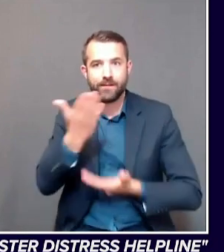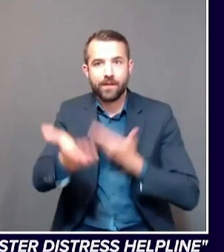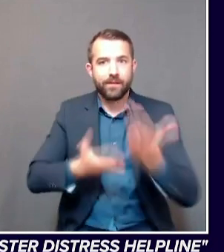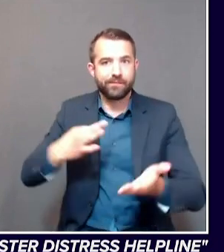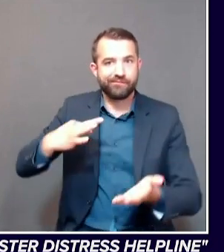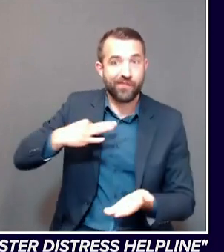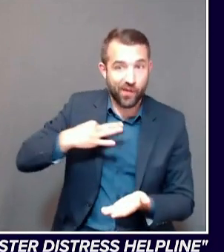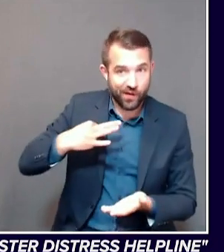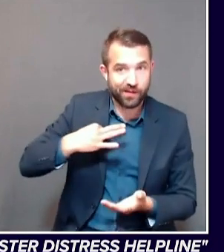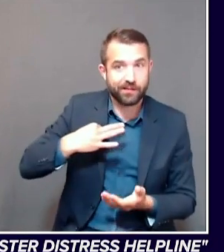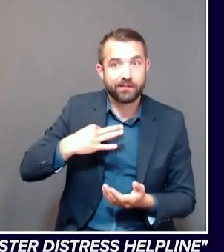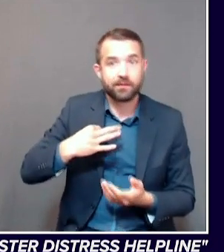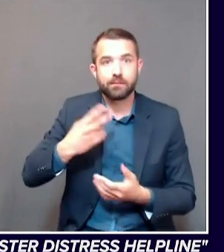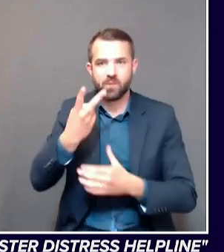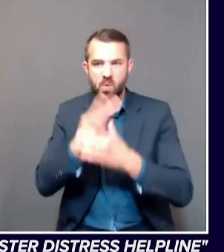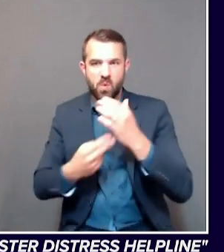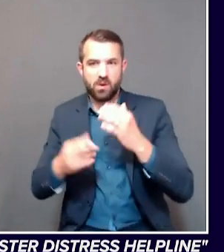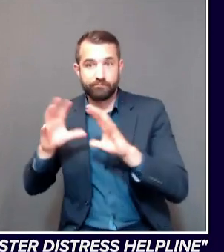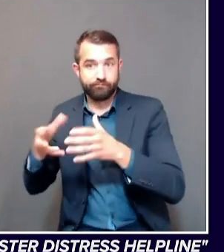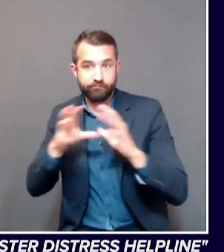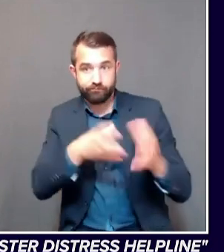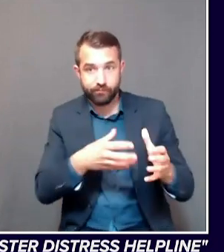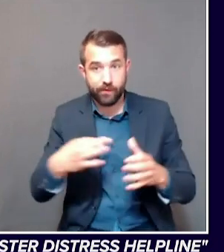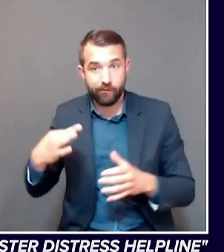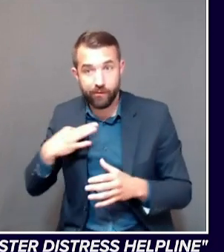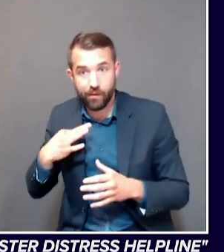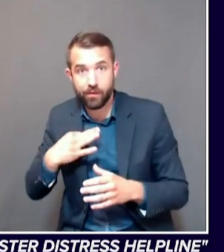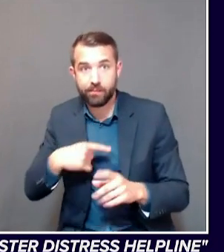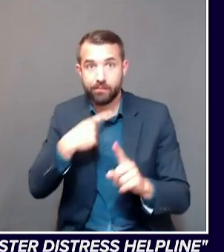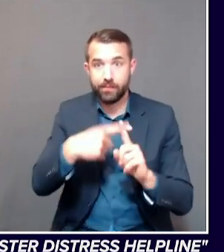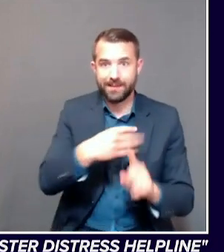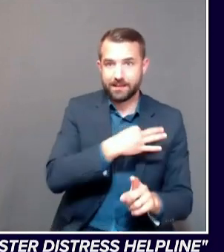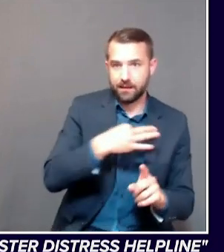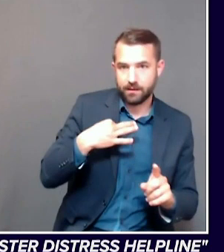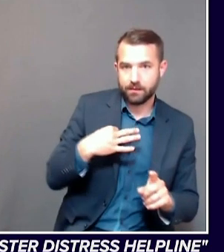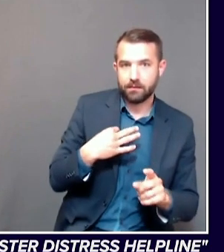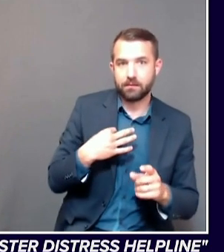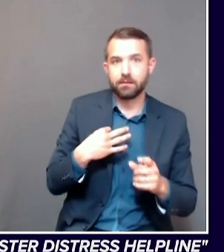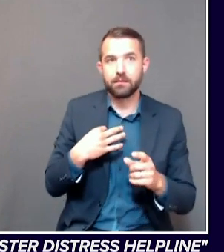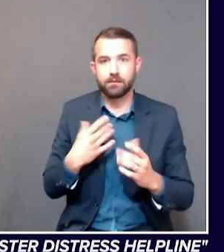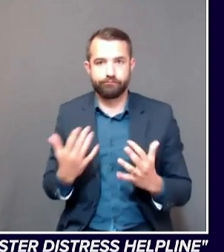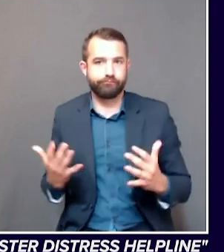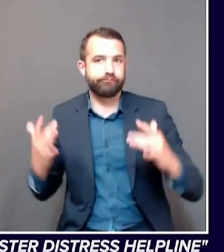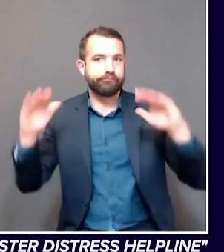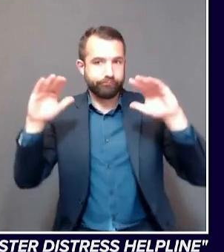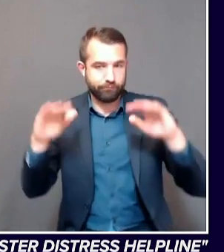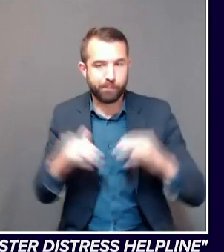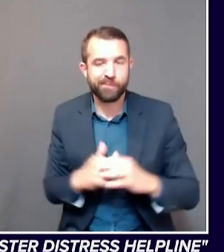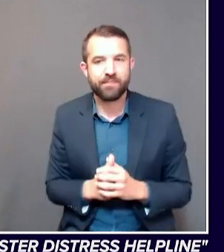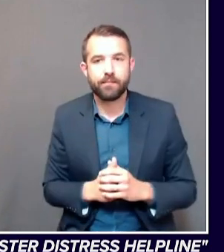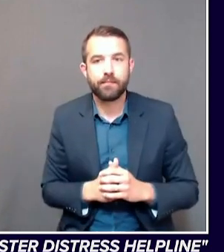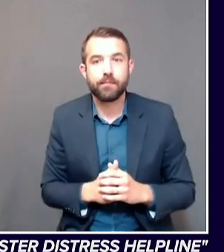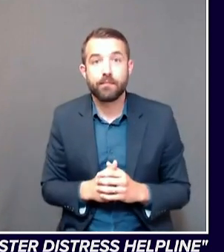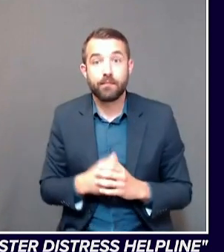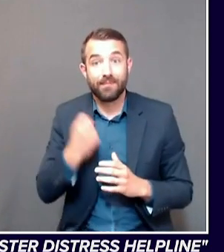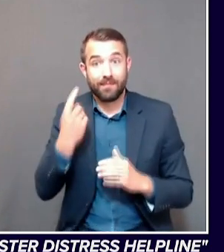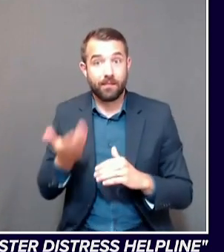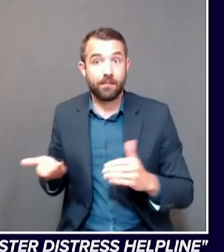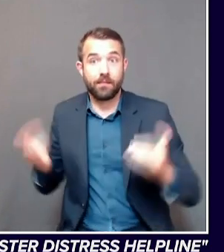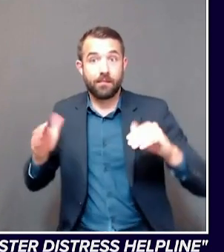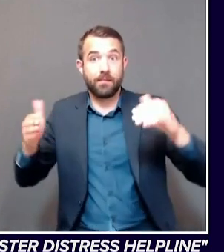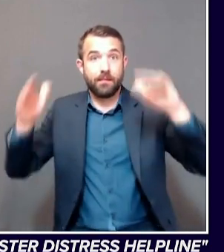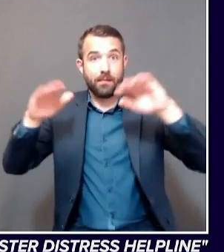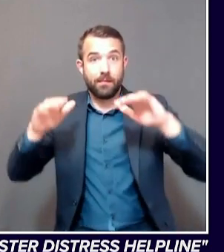we've detected more cases, as we know that the contact tracing needs to improve, we've added to our workforce commensurately and